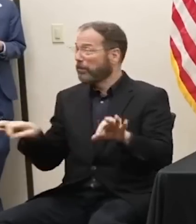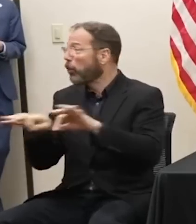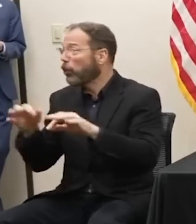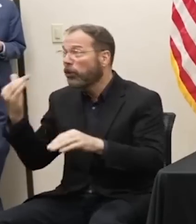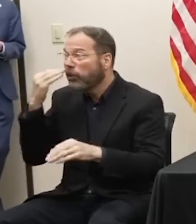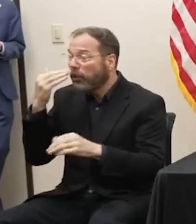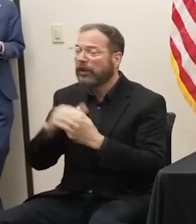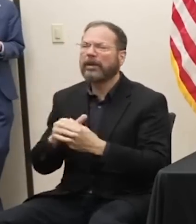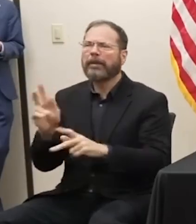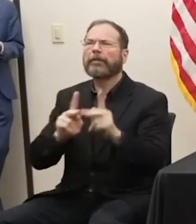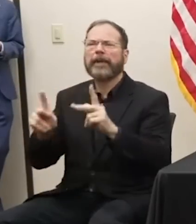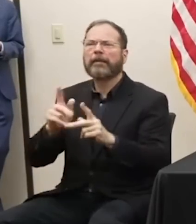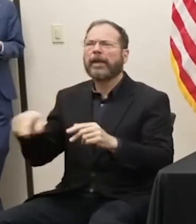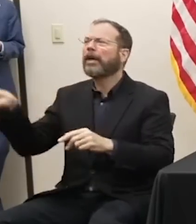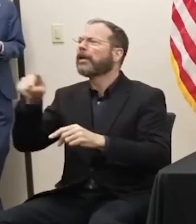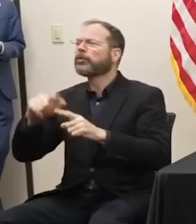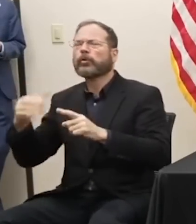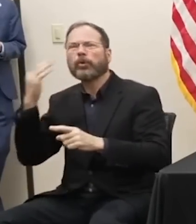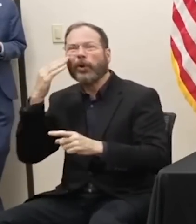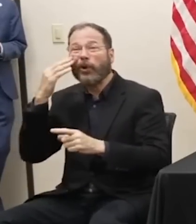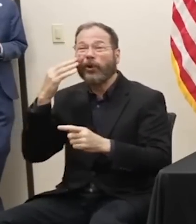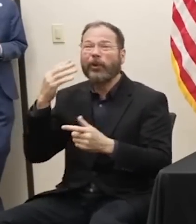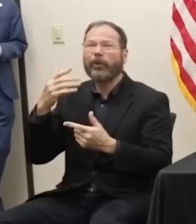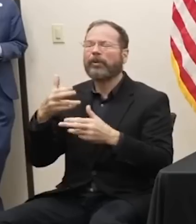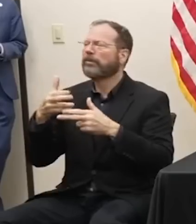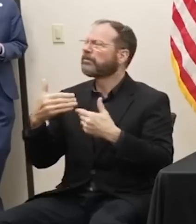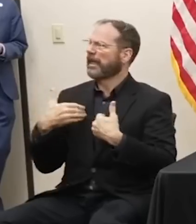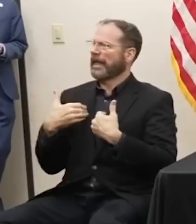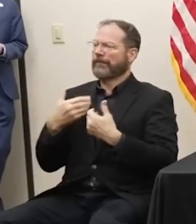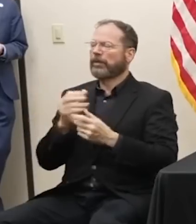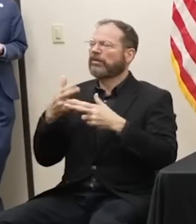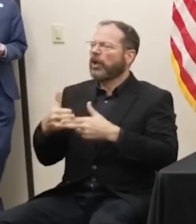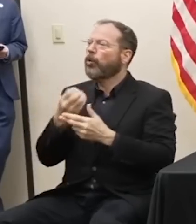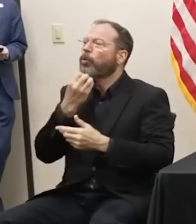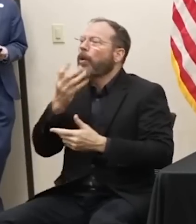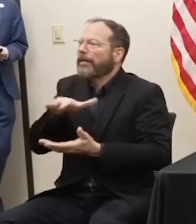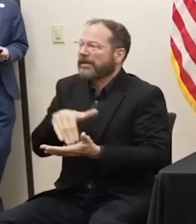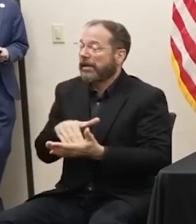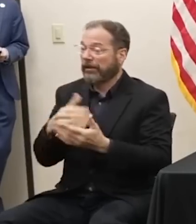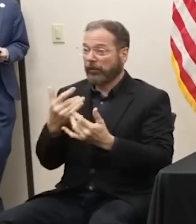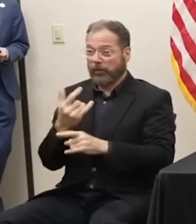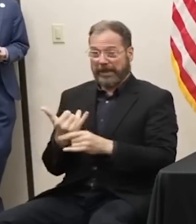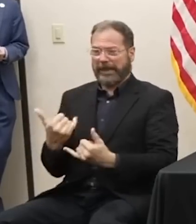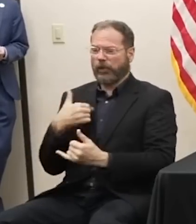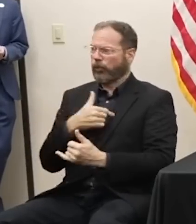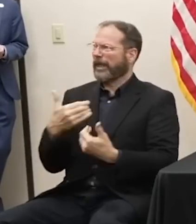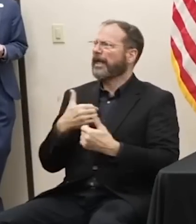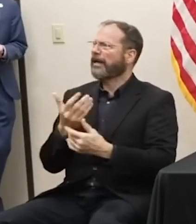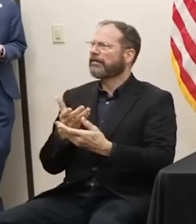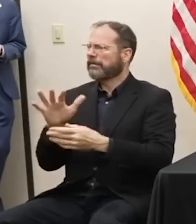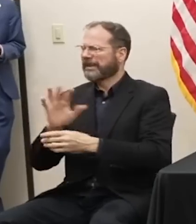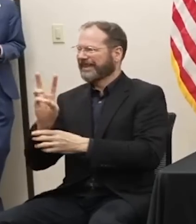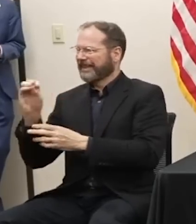is for the public to be aware of warming centers. As of this morning, more than 60 warming